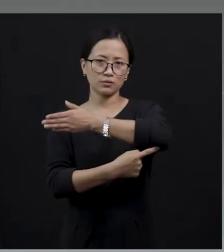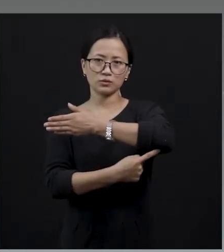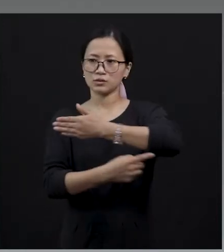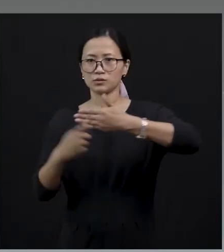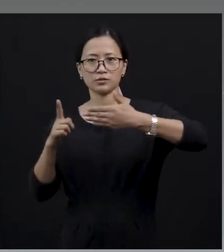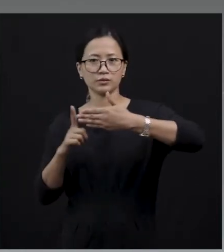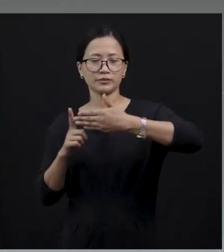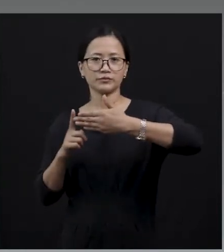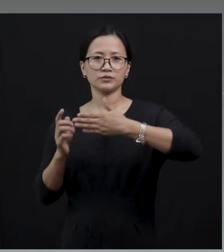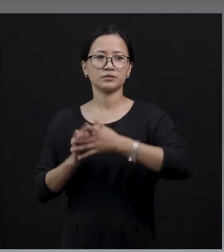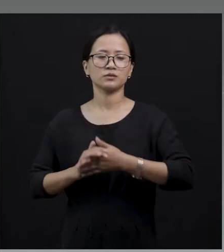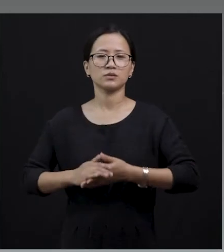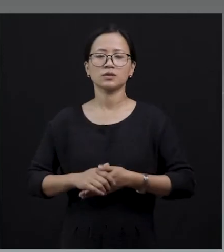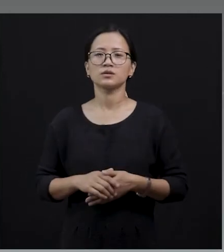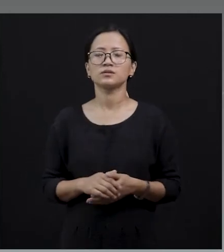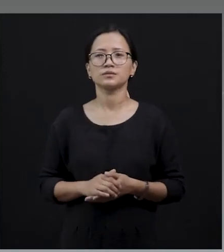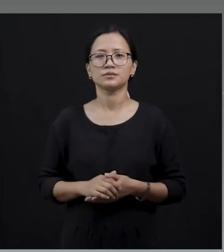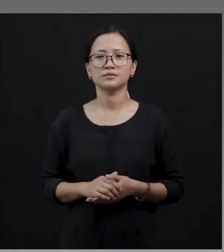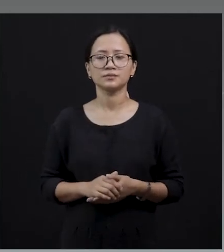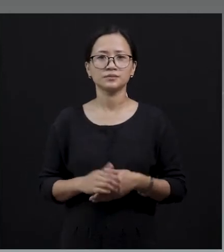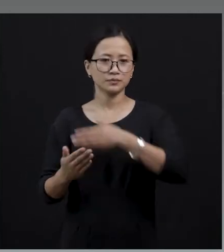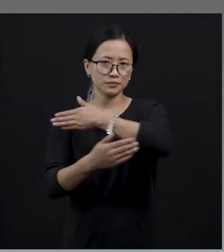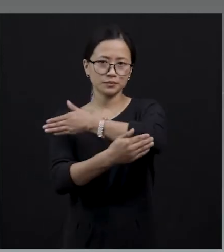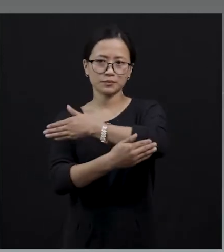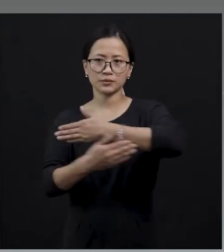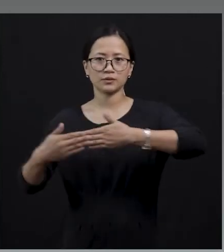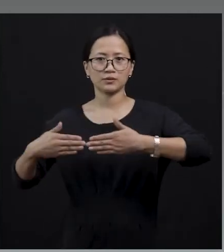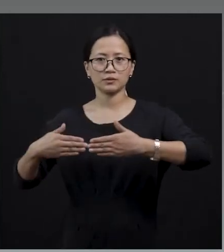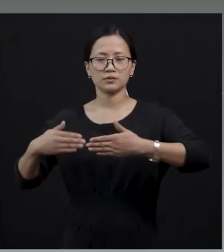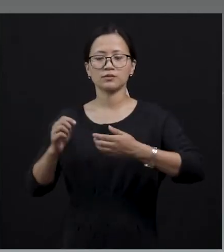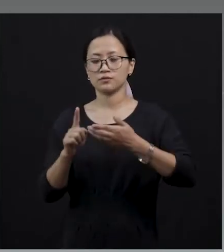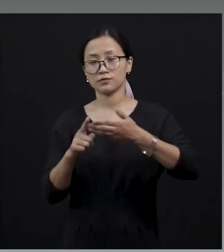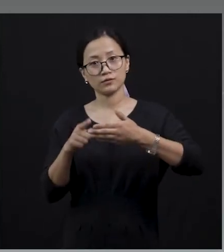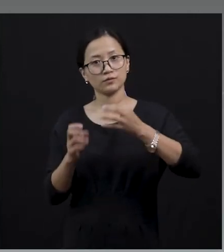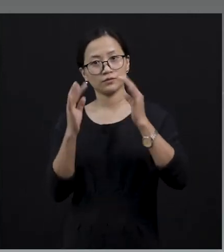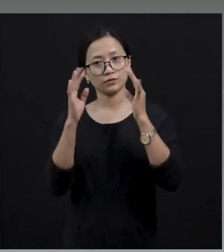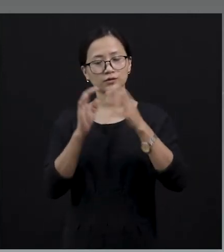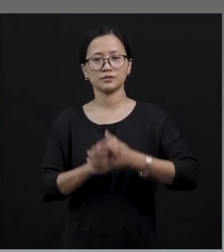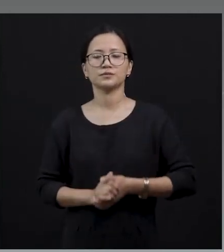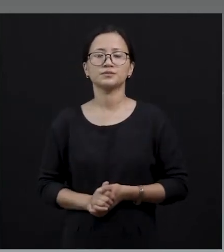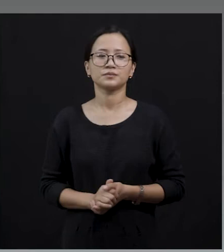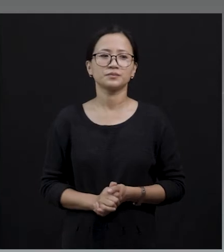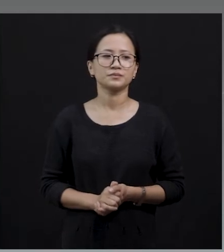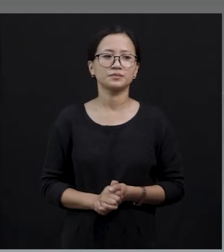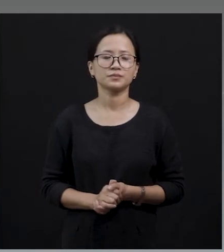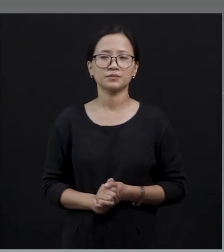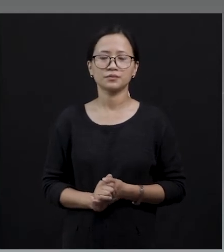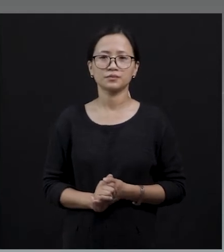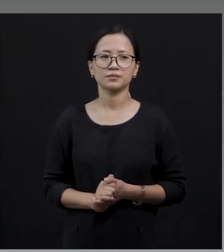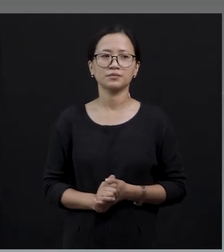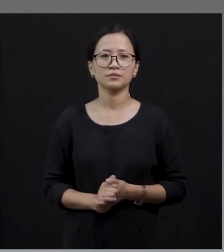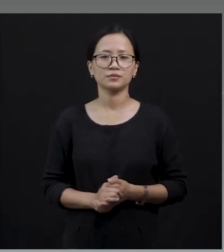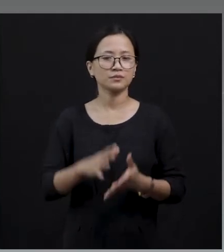finger. It looks something like this, all right? From the elbow to the tip of your finger, okay?